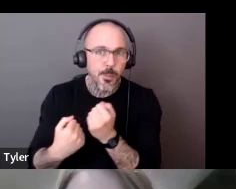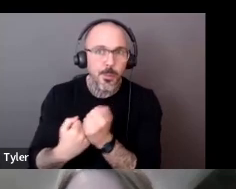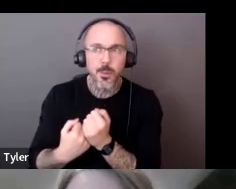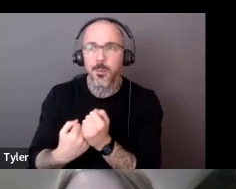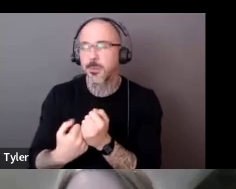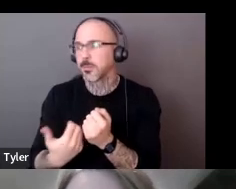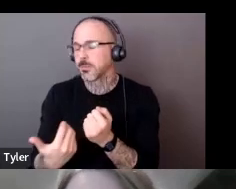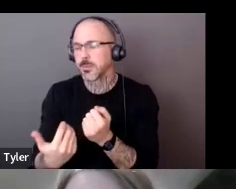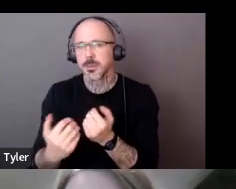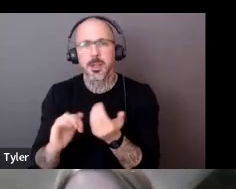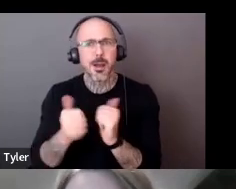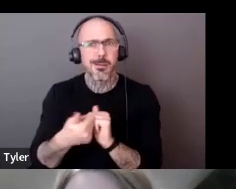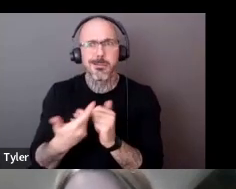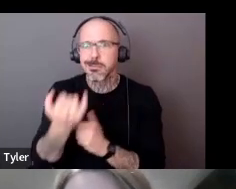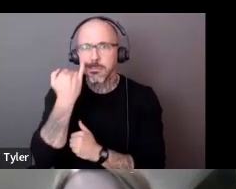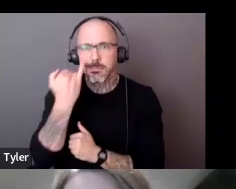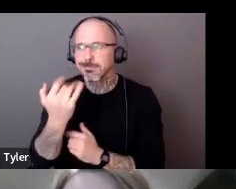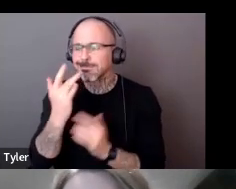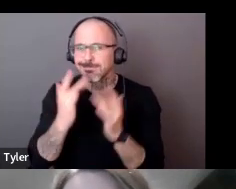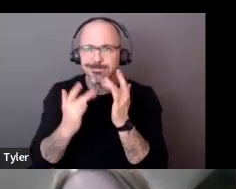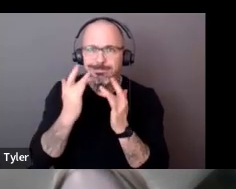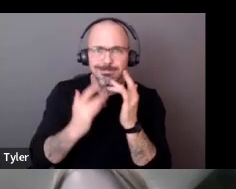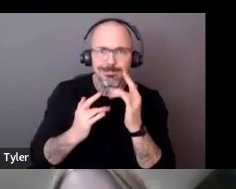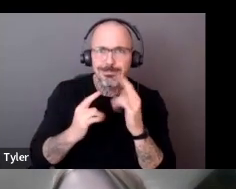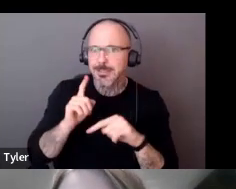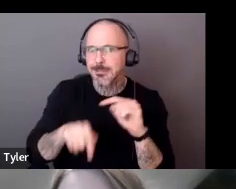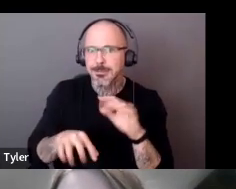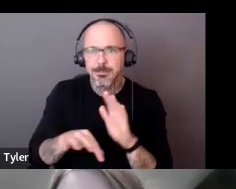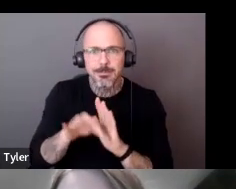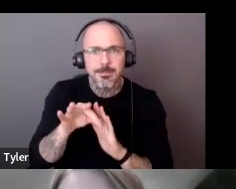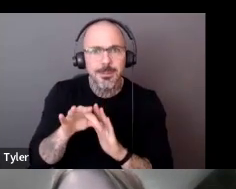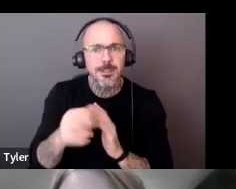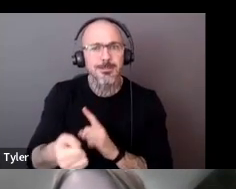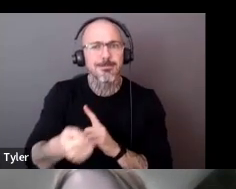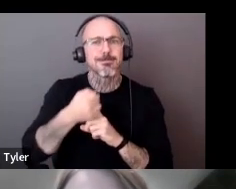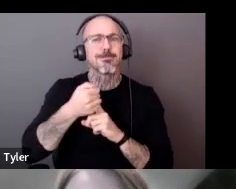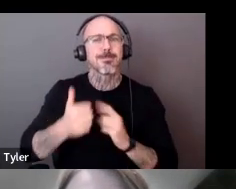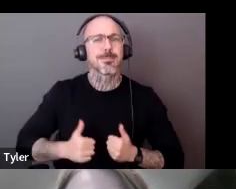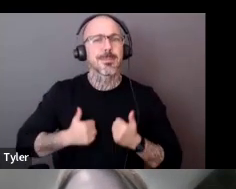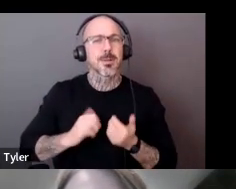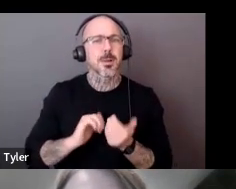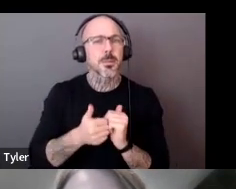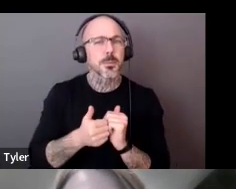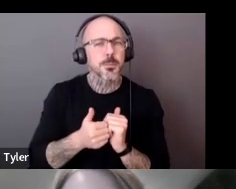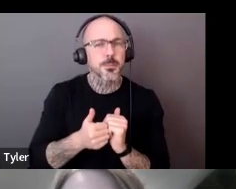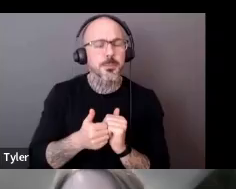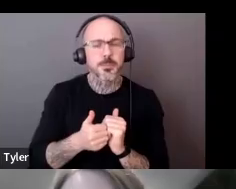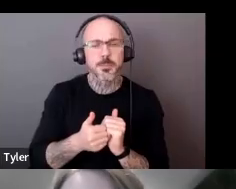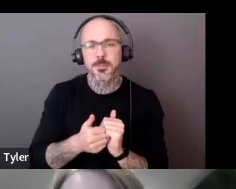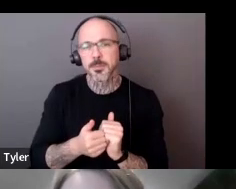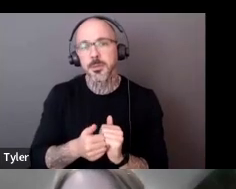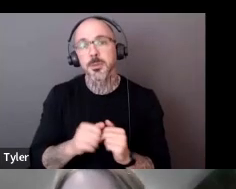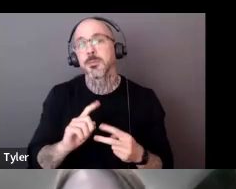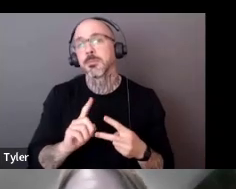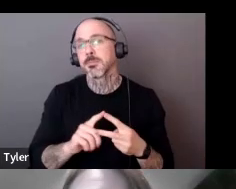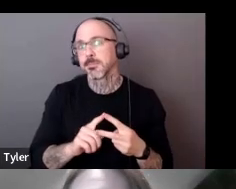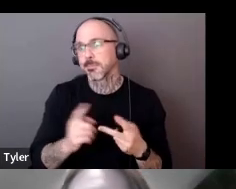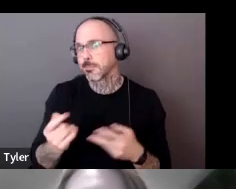your question is, what makes it hard for people with disabilities to get the support and